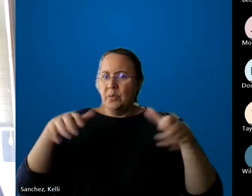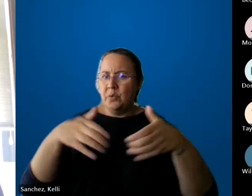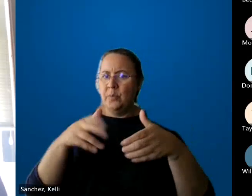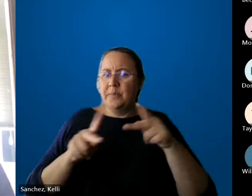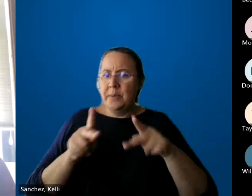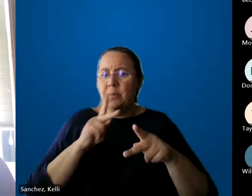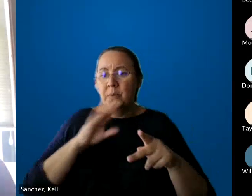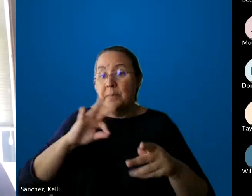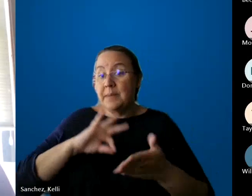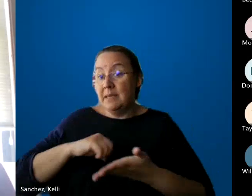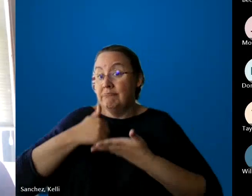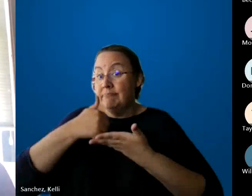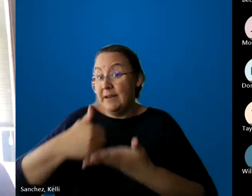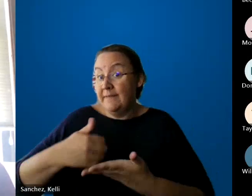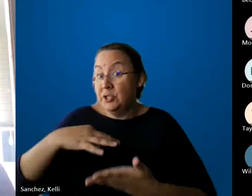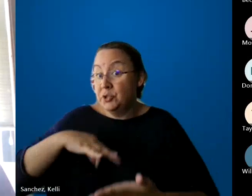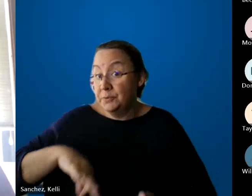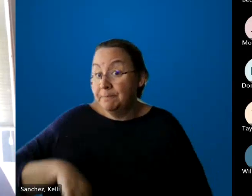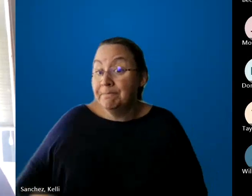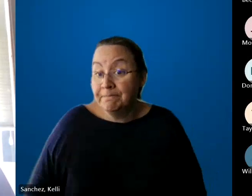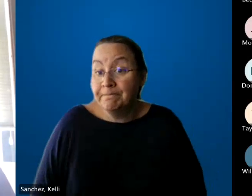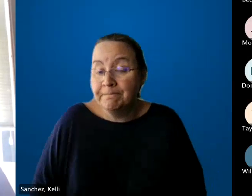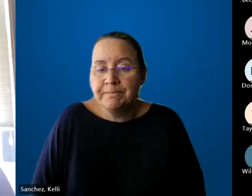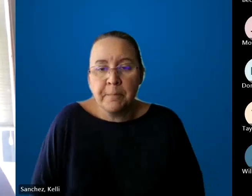very beneficial.